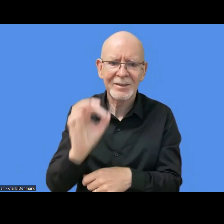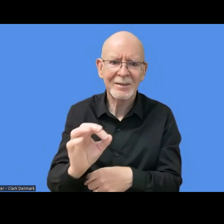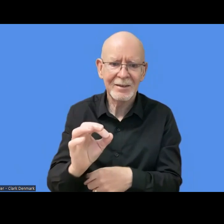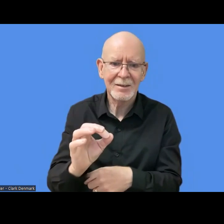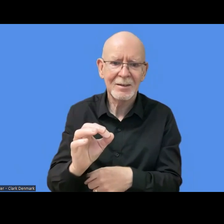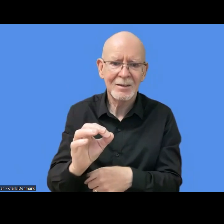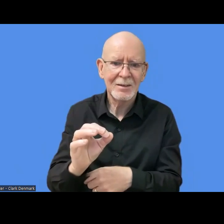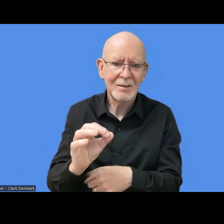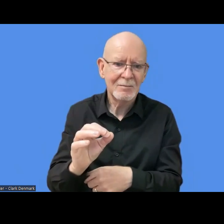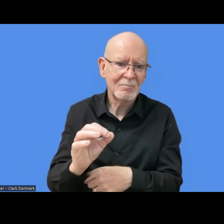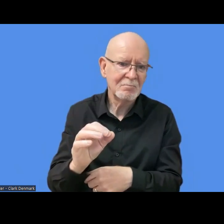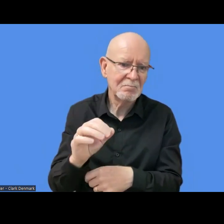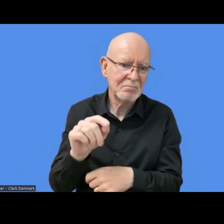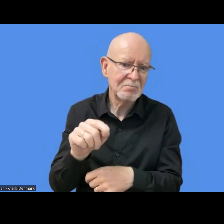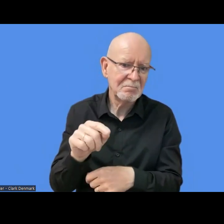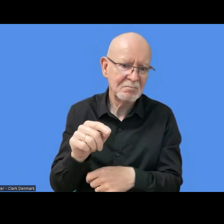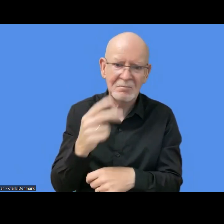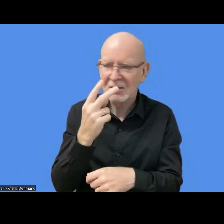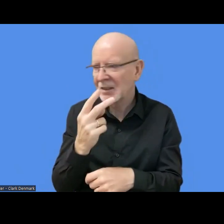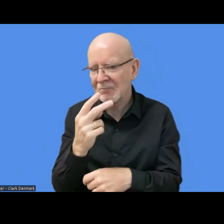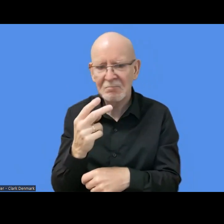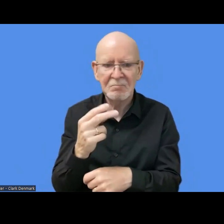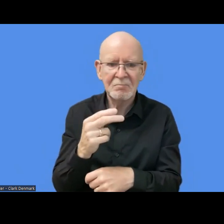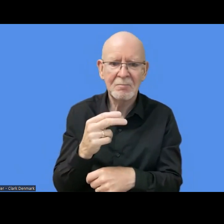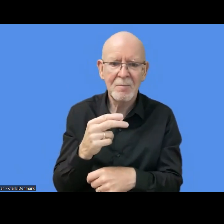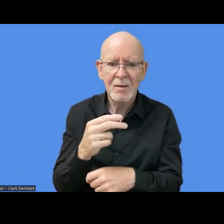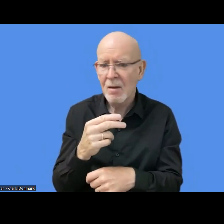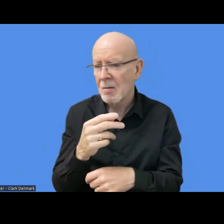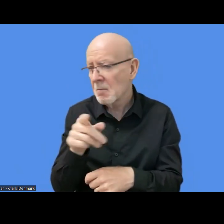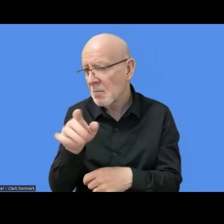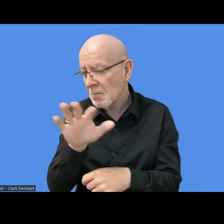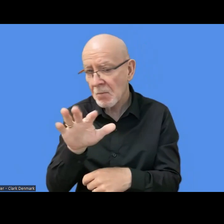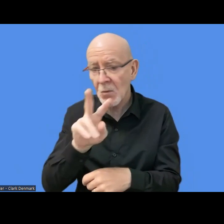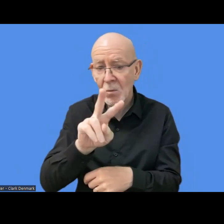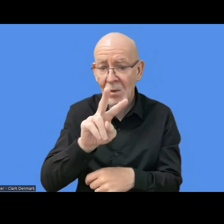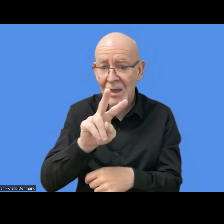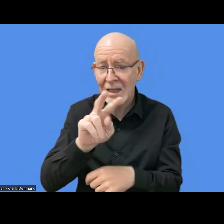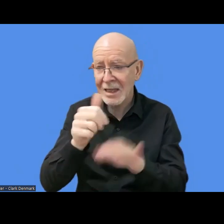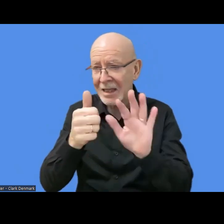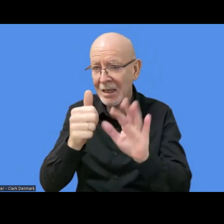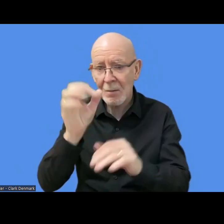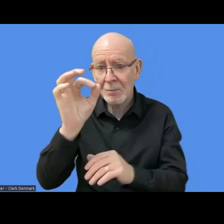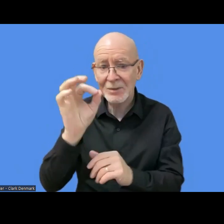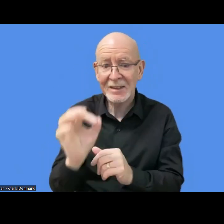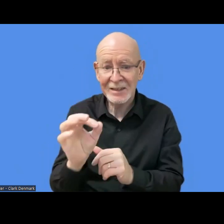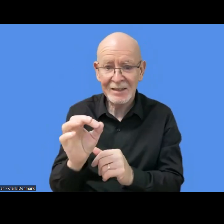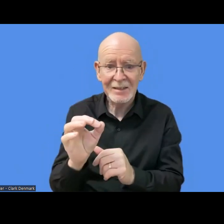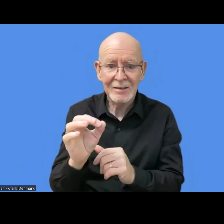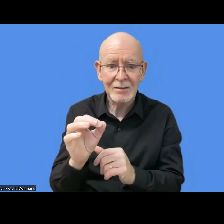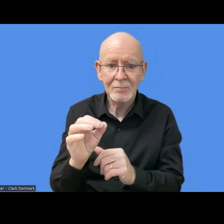the company had a role in global and regional disability events. And then